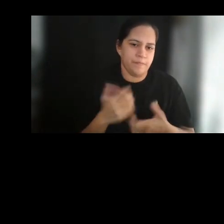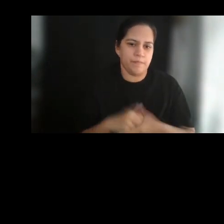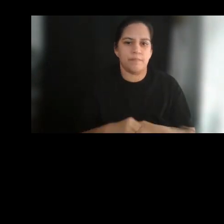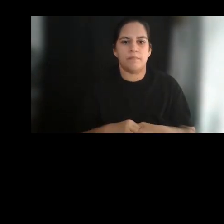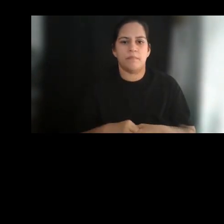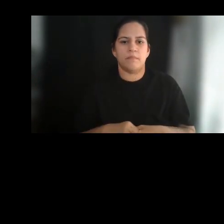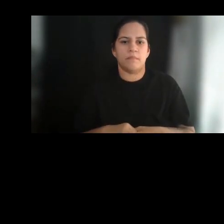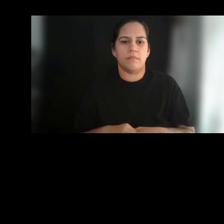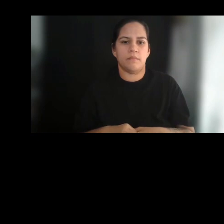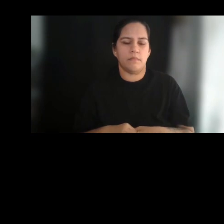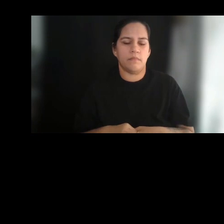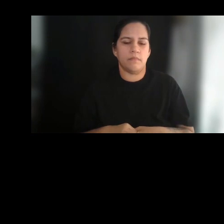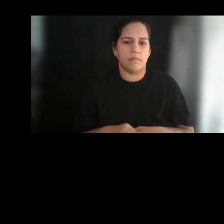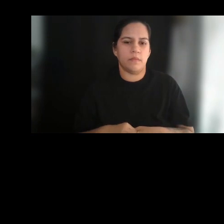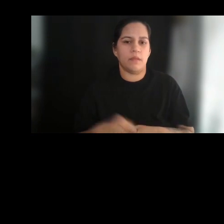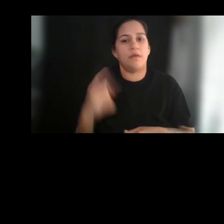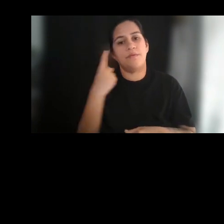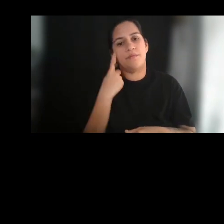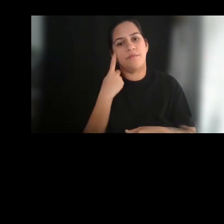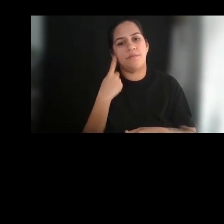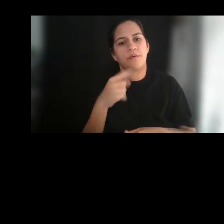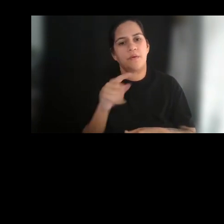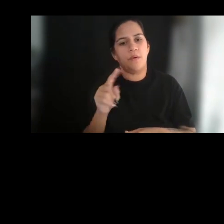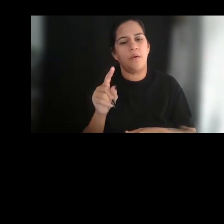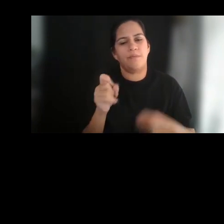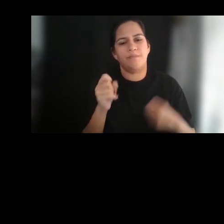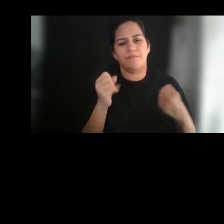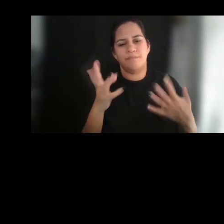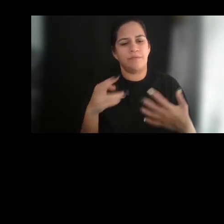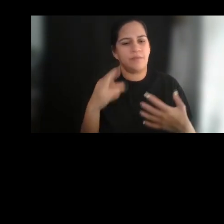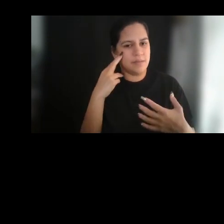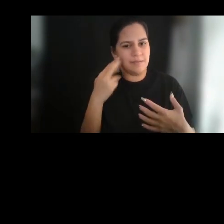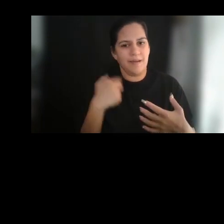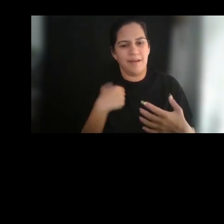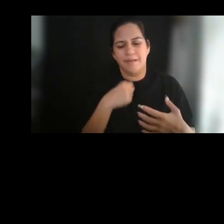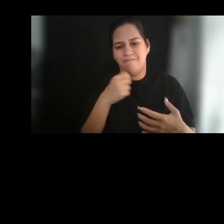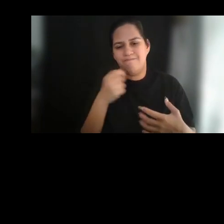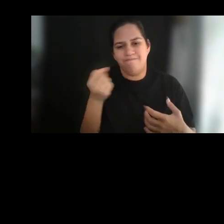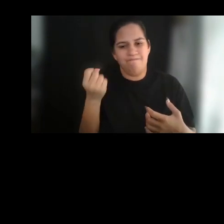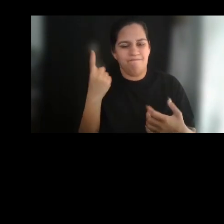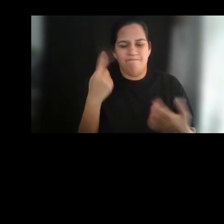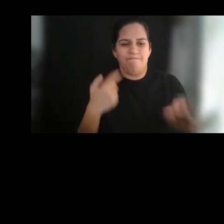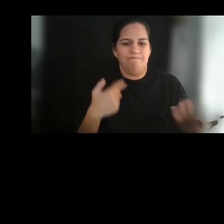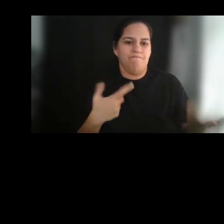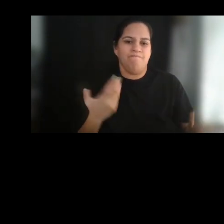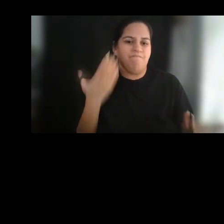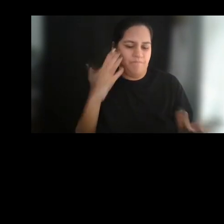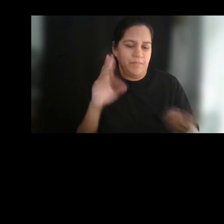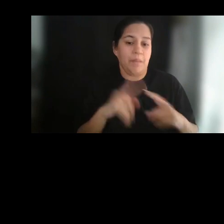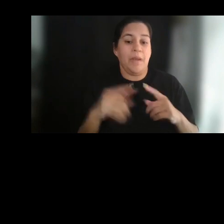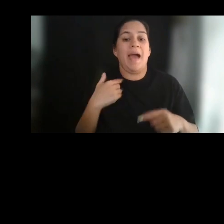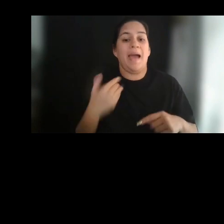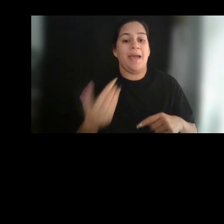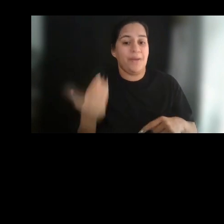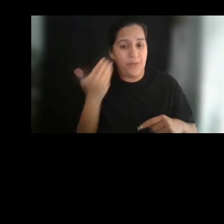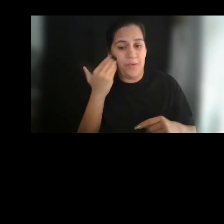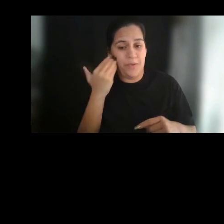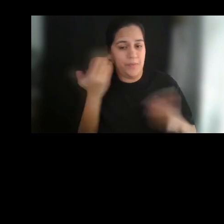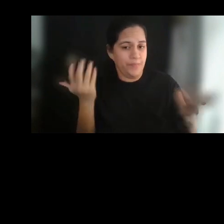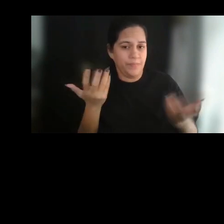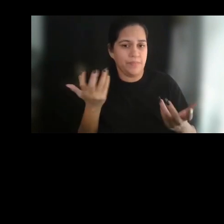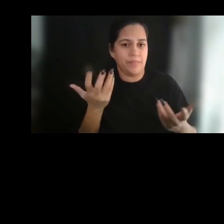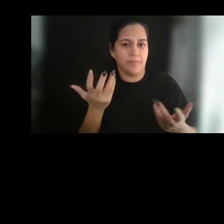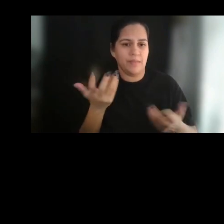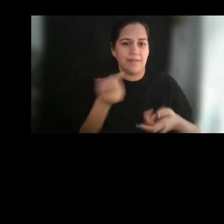for a litany of reasons that I do not know. But what I do know is that in lieu of doing this show, they did a